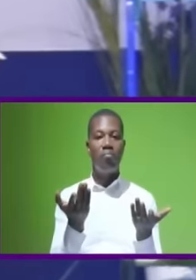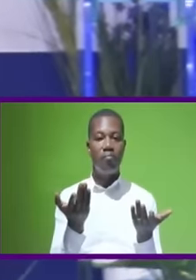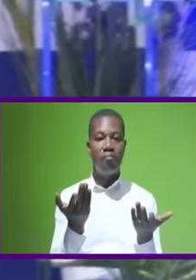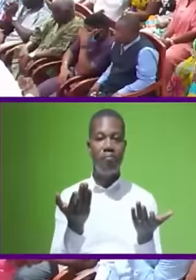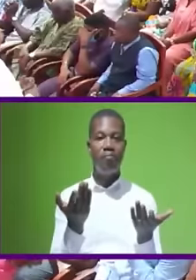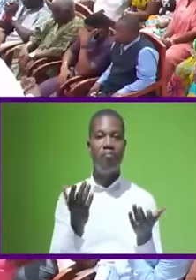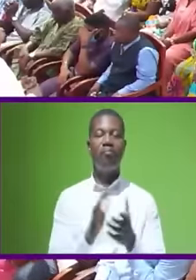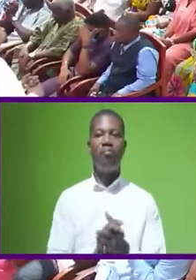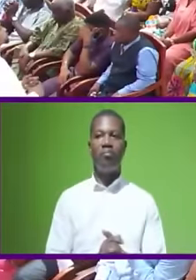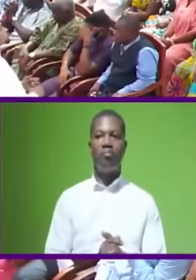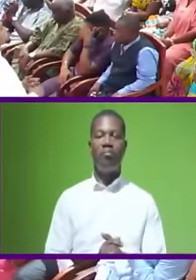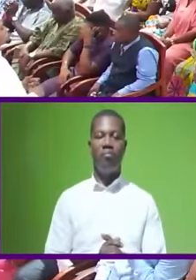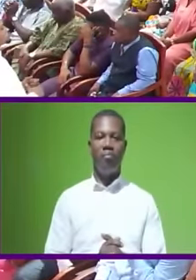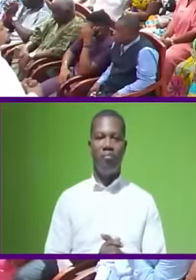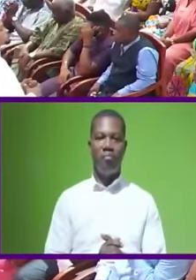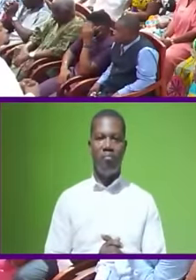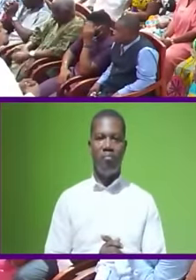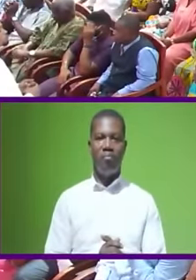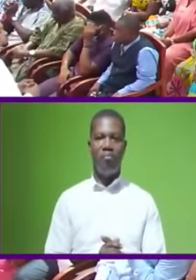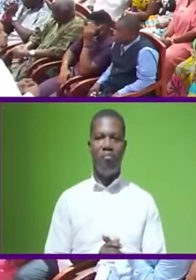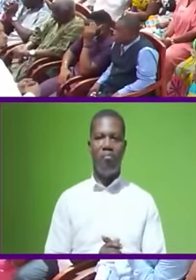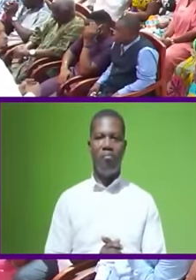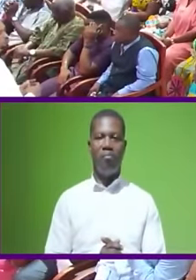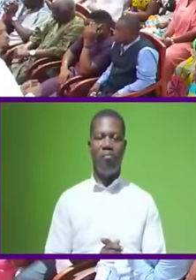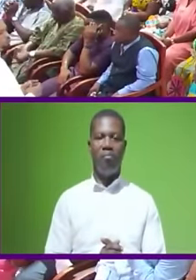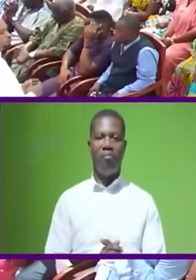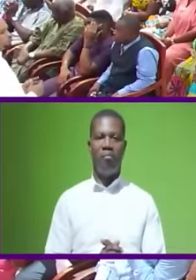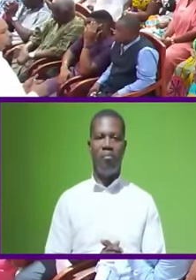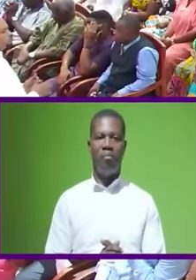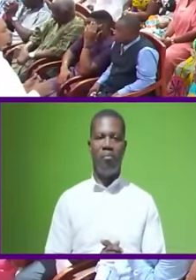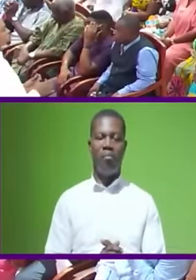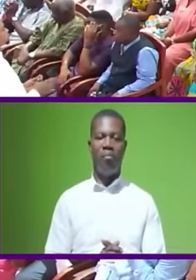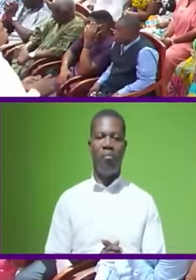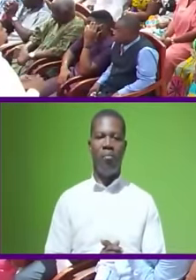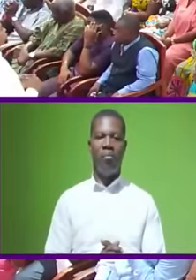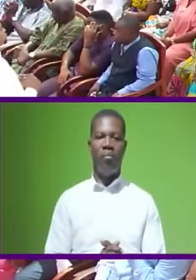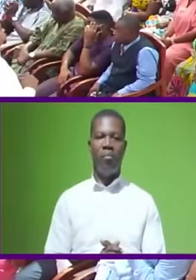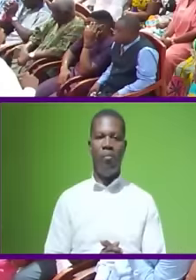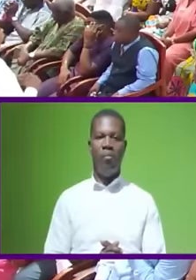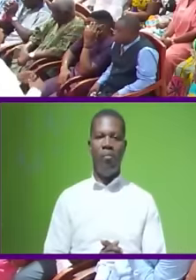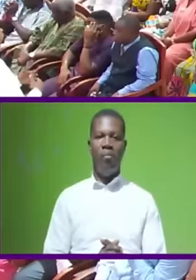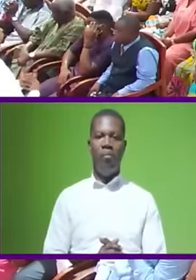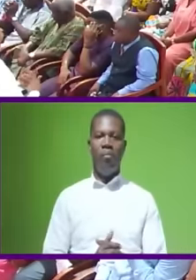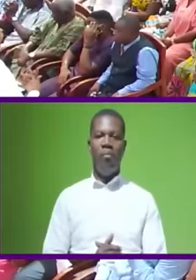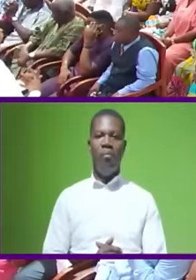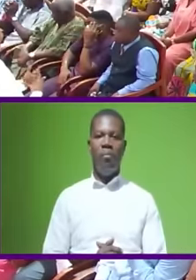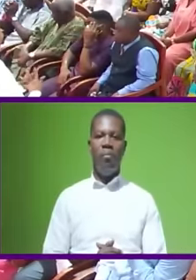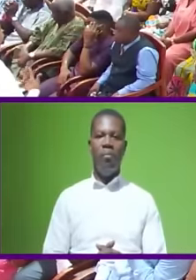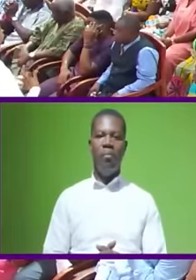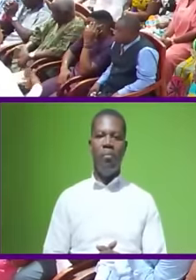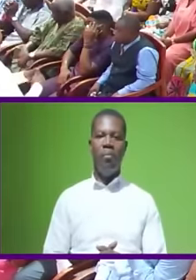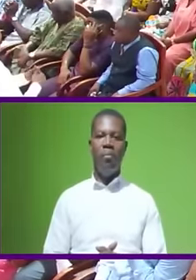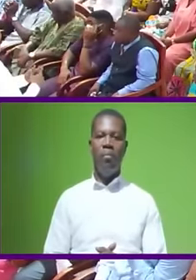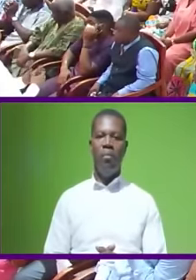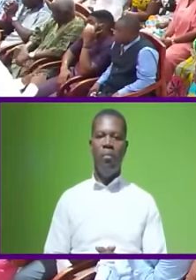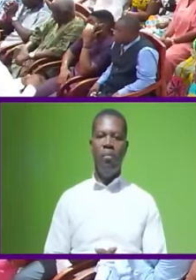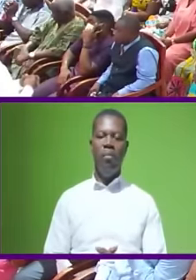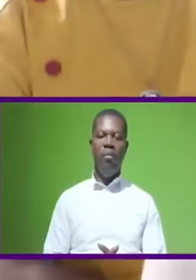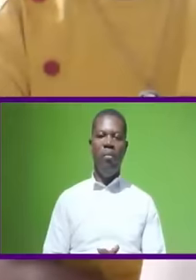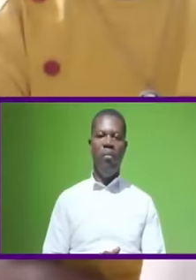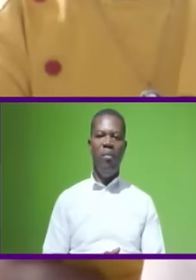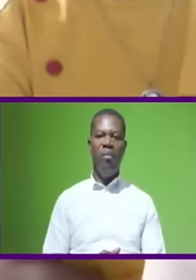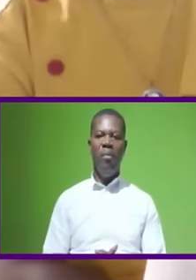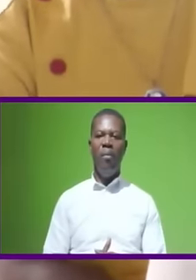you for where I am coming from. If I did not have anyone to receive me but you, then it will help you to